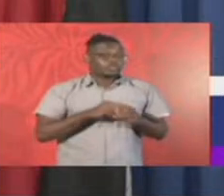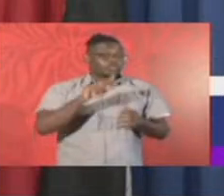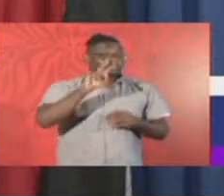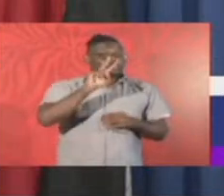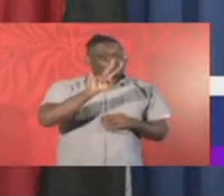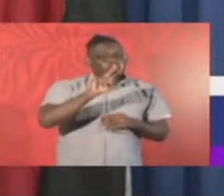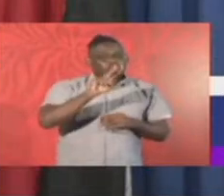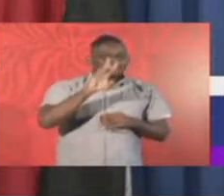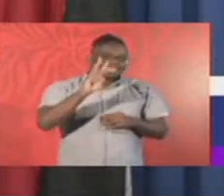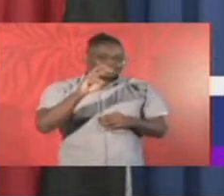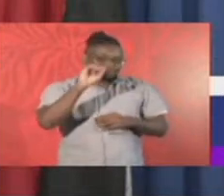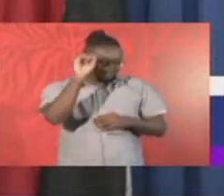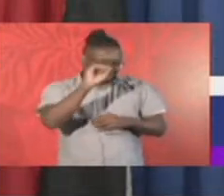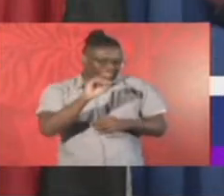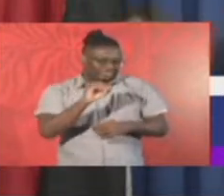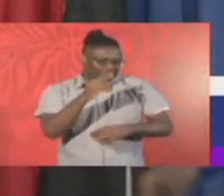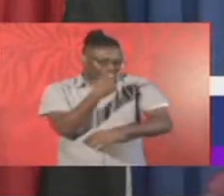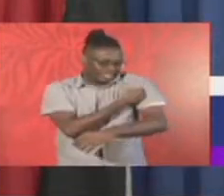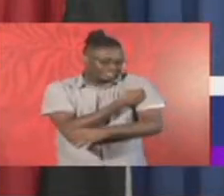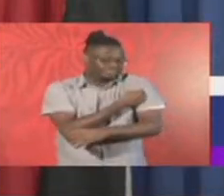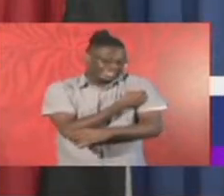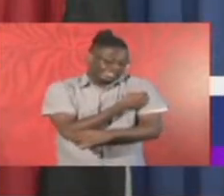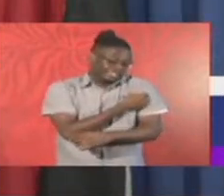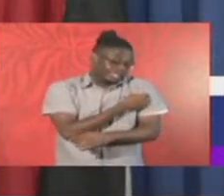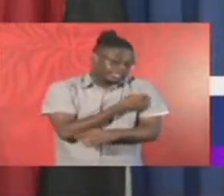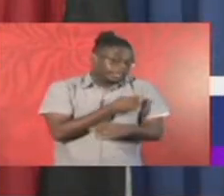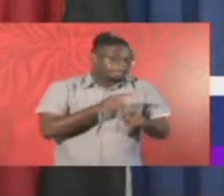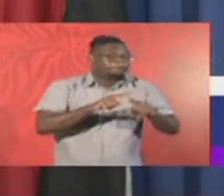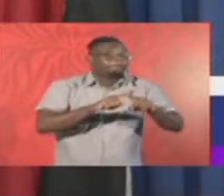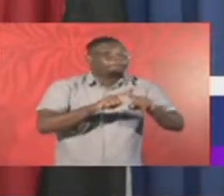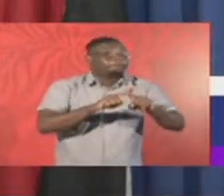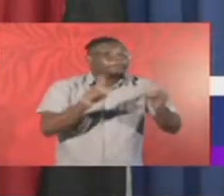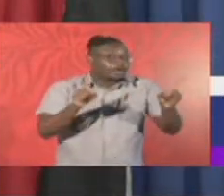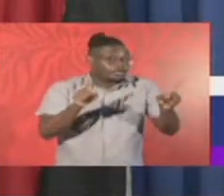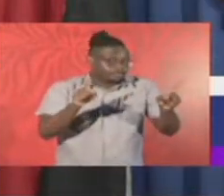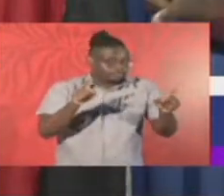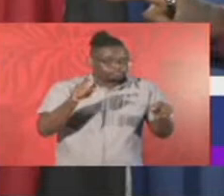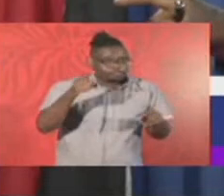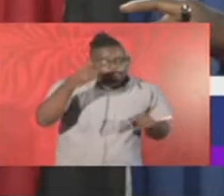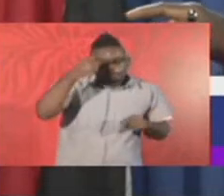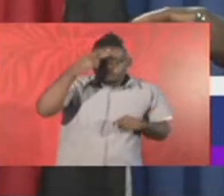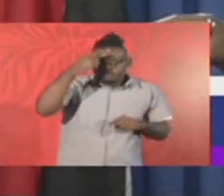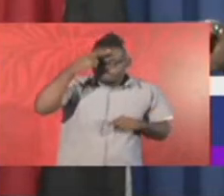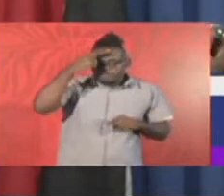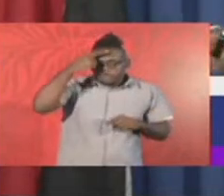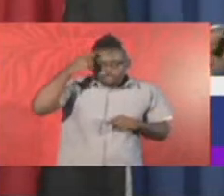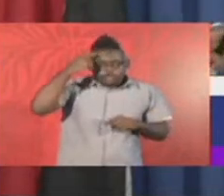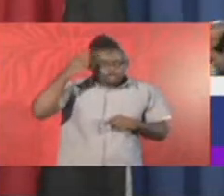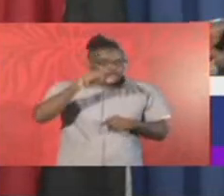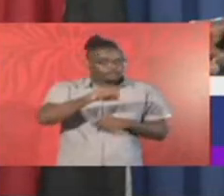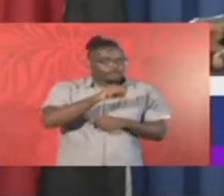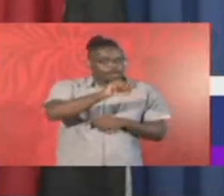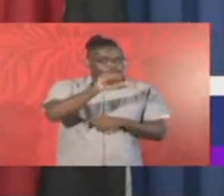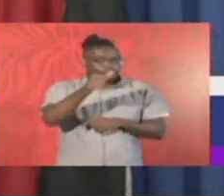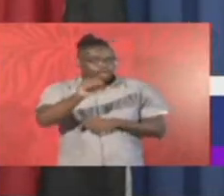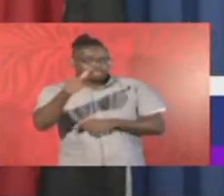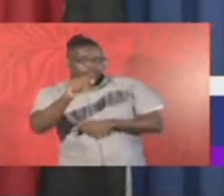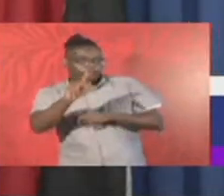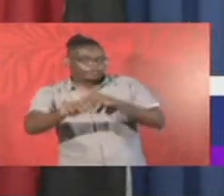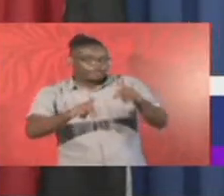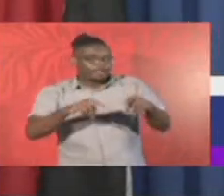But because of the lack of vaccination for the rest of the population, they